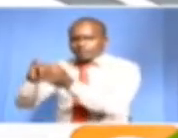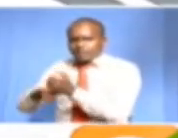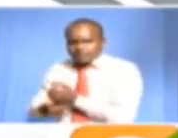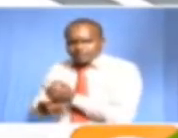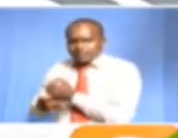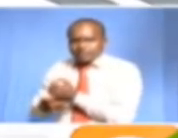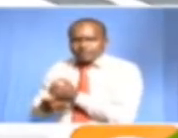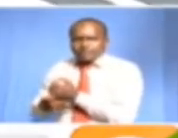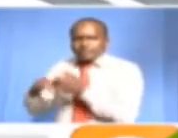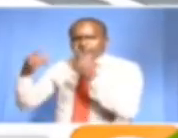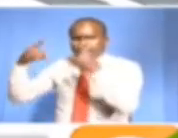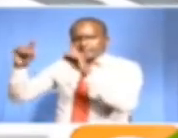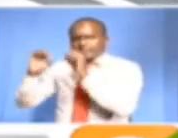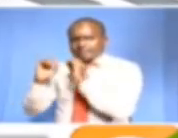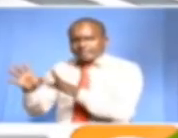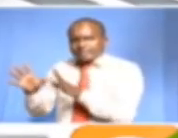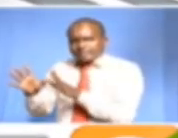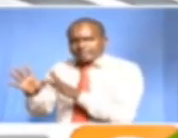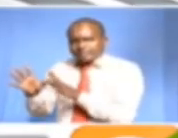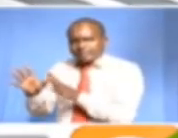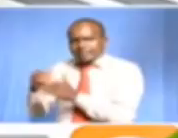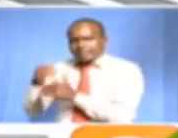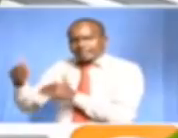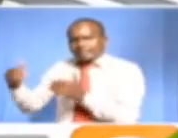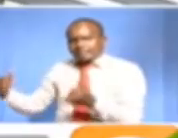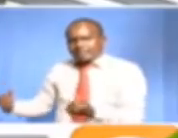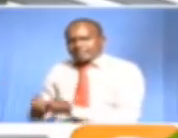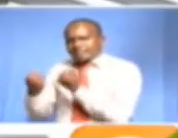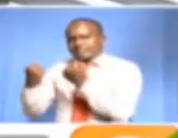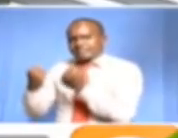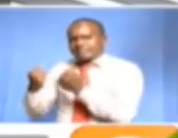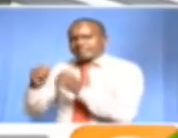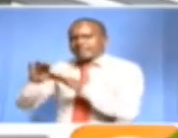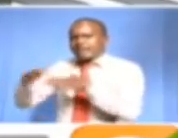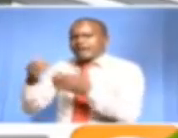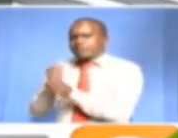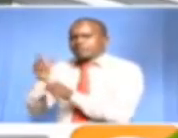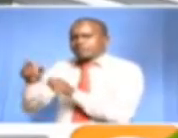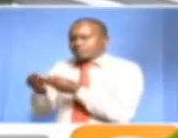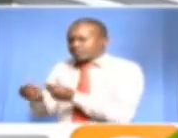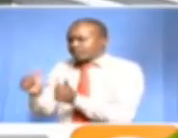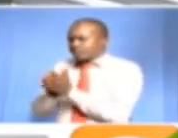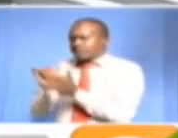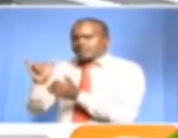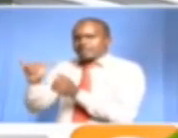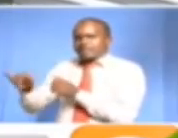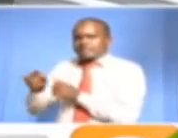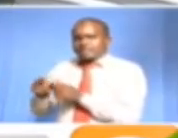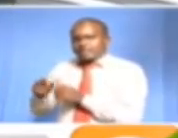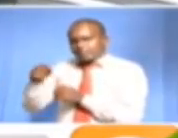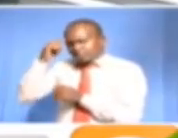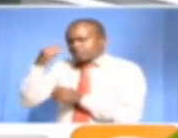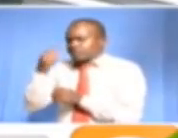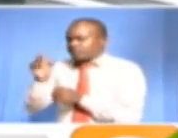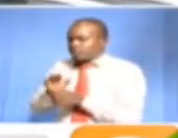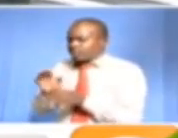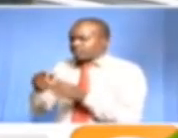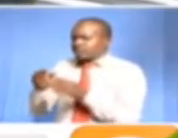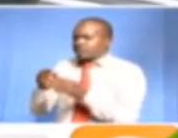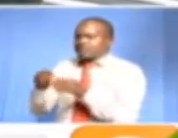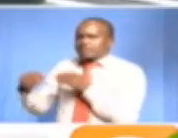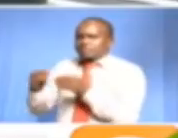didn't materialize after the accident. How did you deal with that? Because like you said, women with disabilities deal with far much